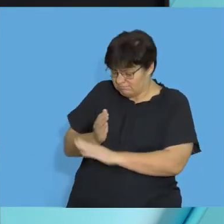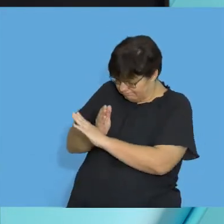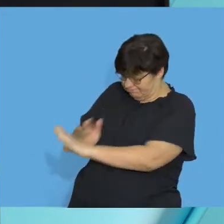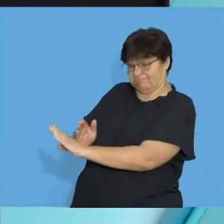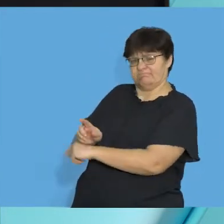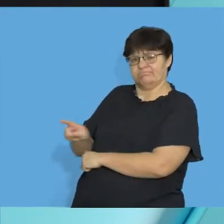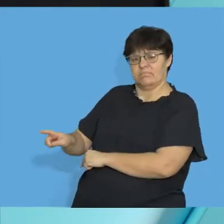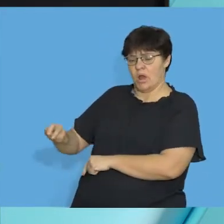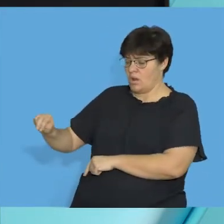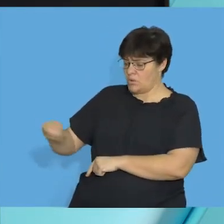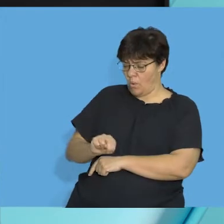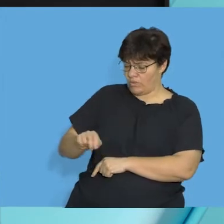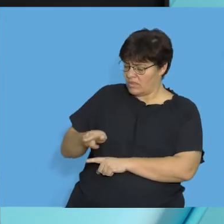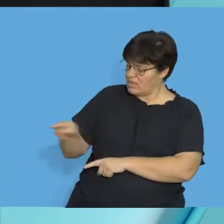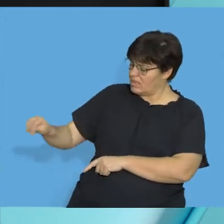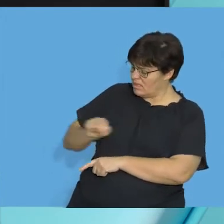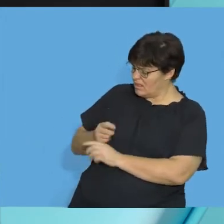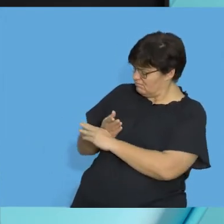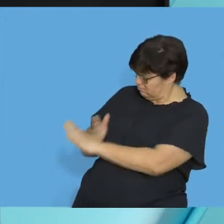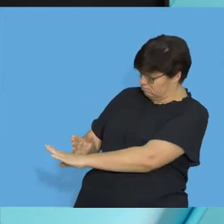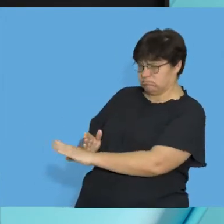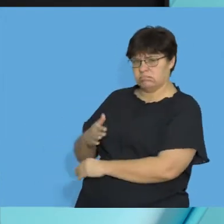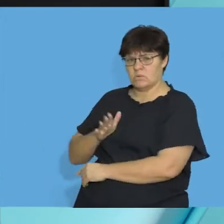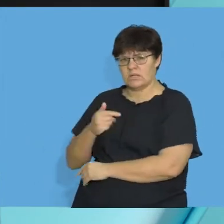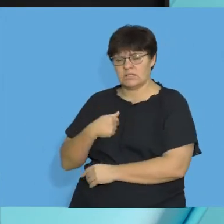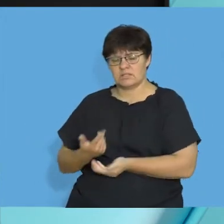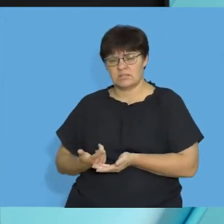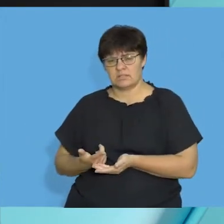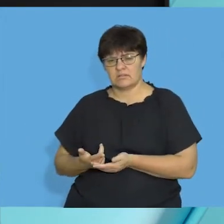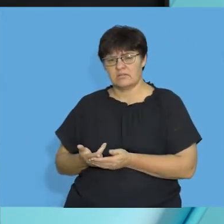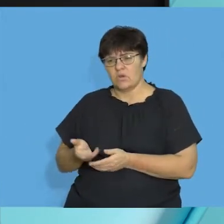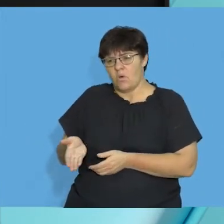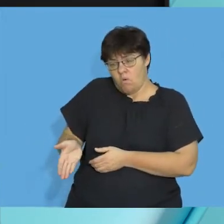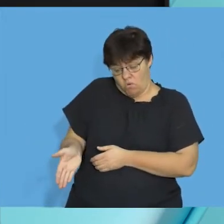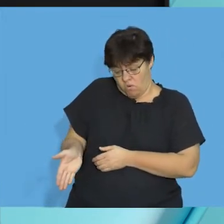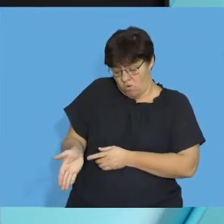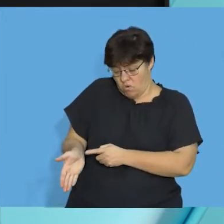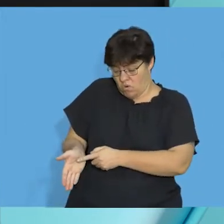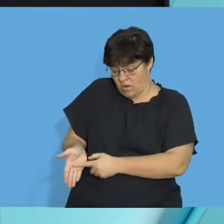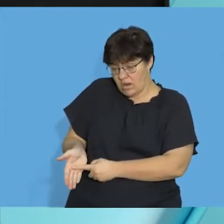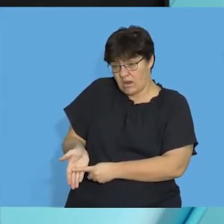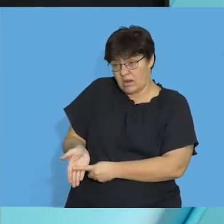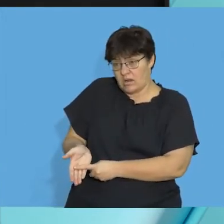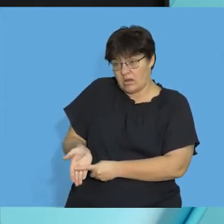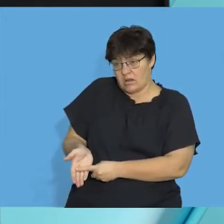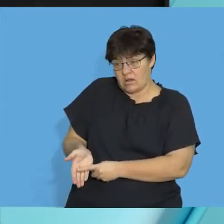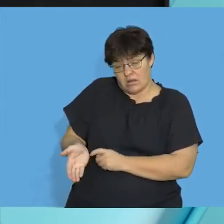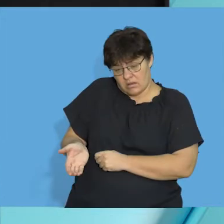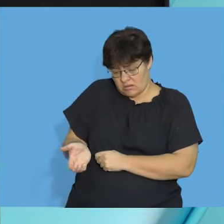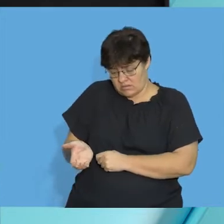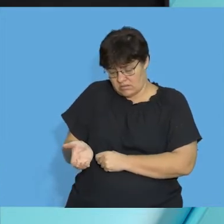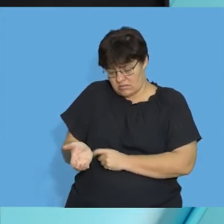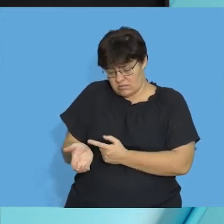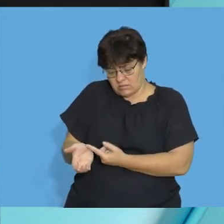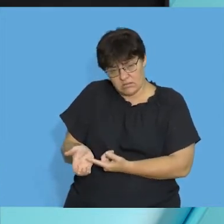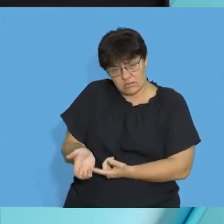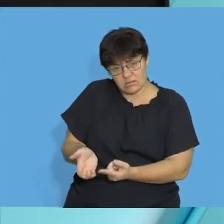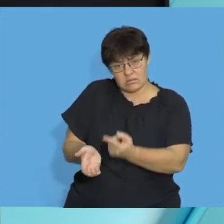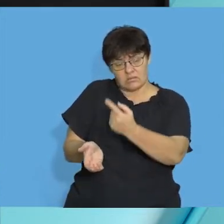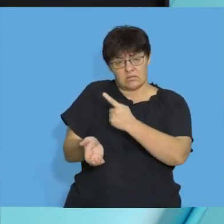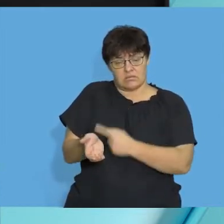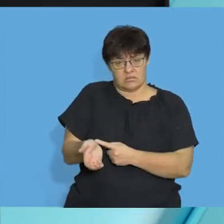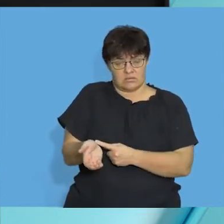approaching north pole. And now you'll see that the curl of my fingers is into the board. Can you